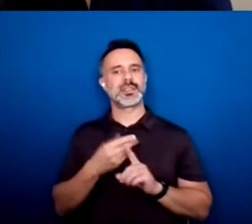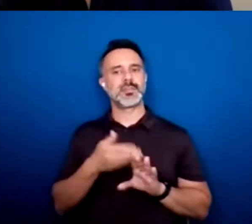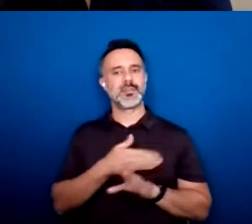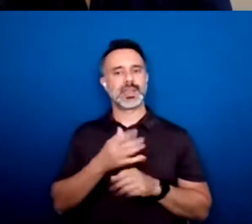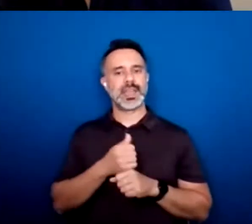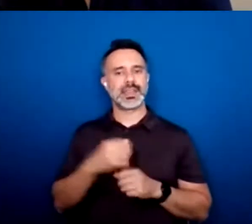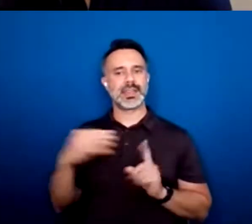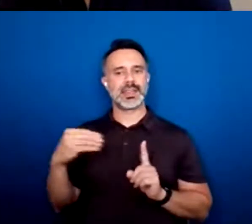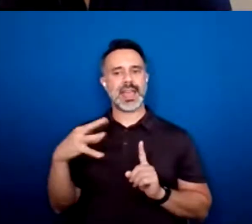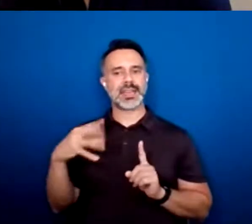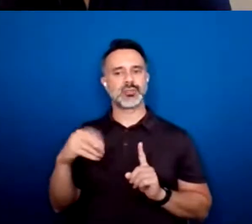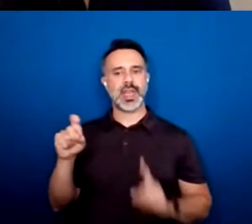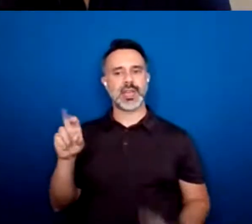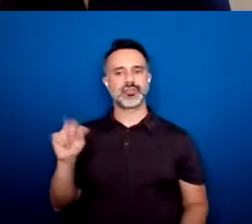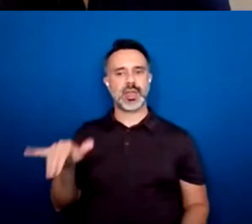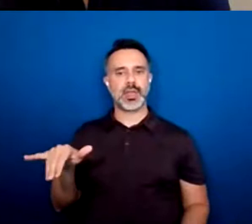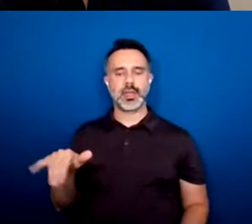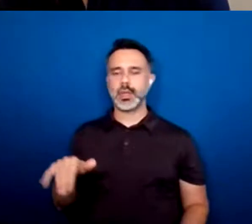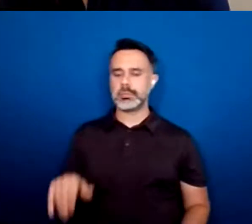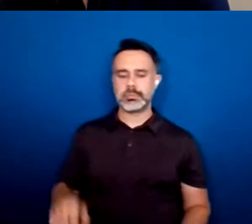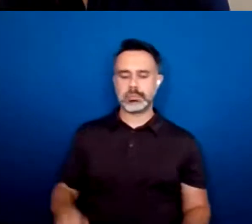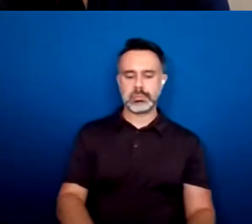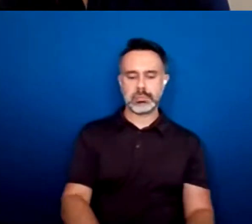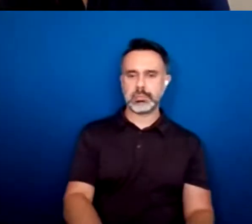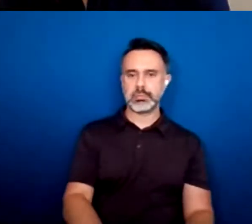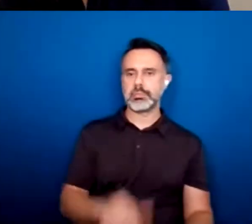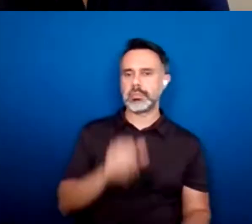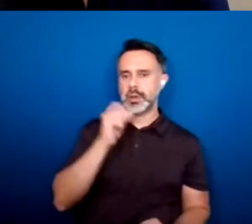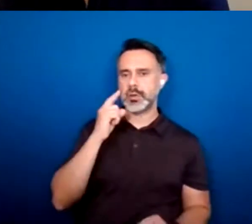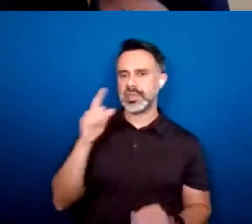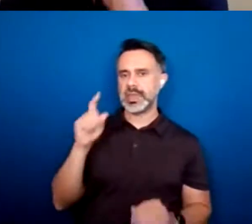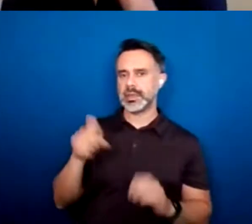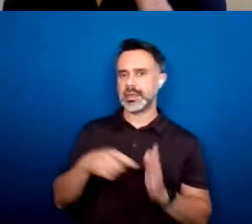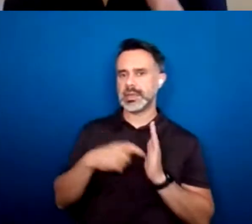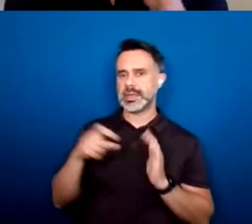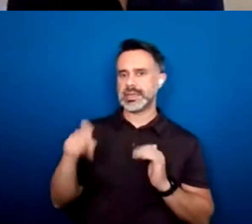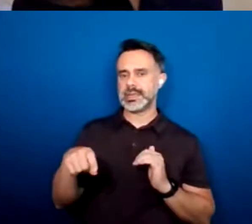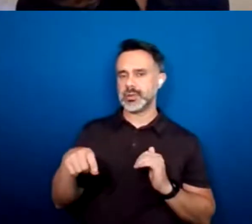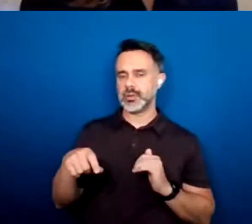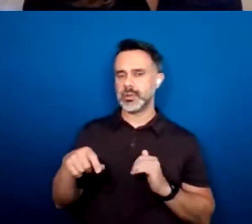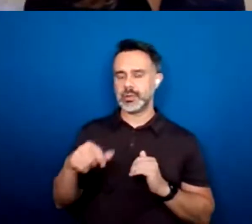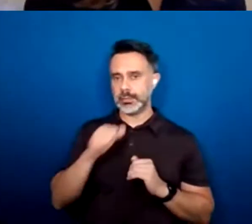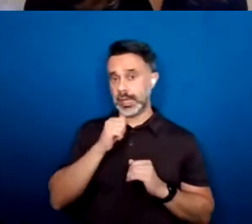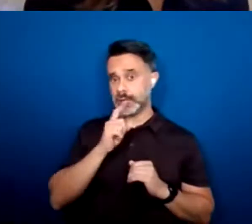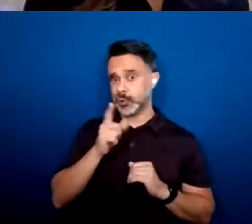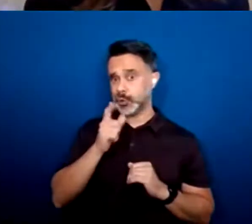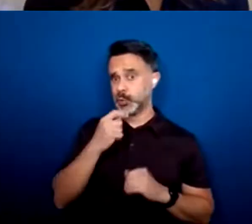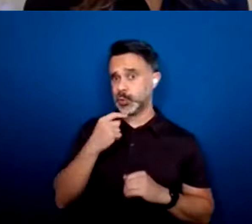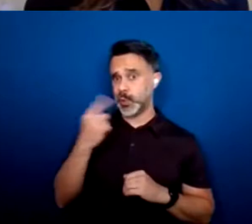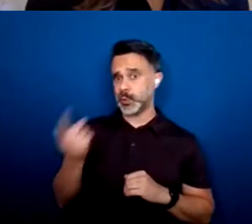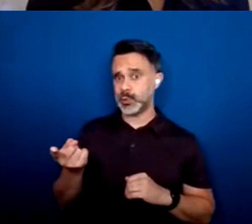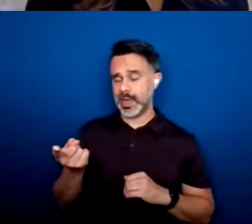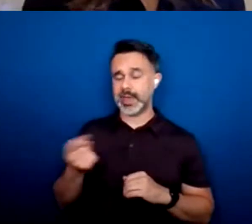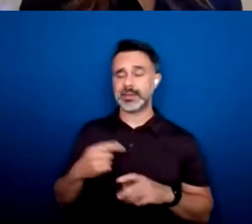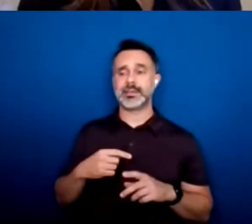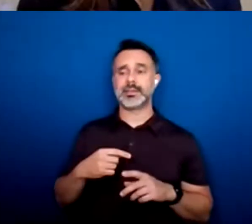do. And so I'm not sure who told you that or